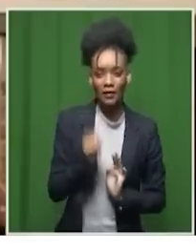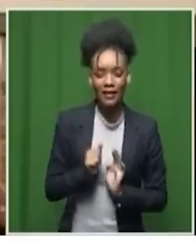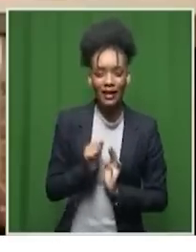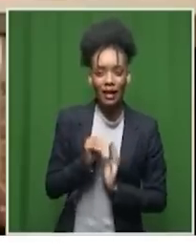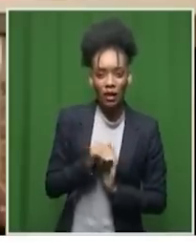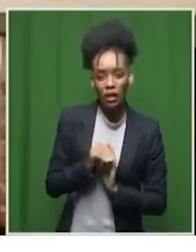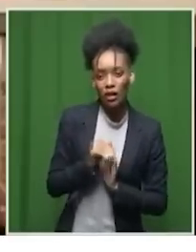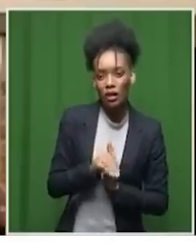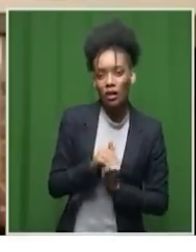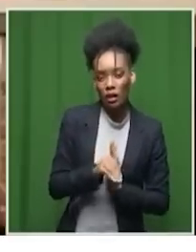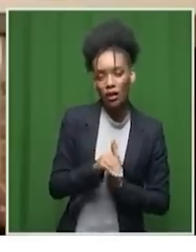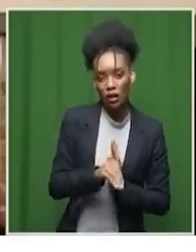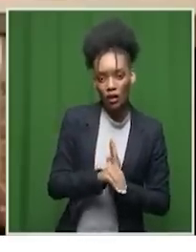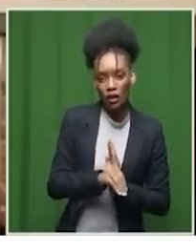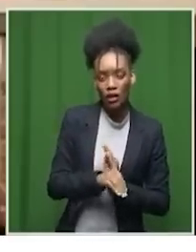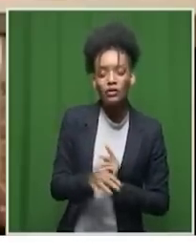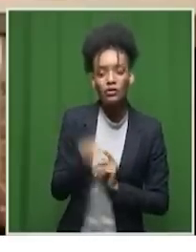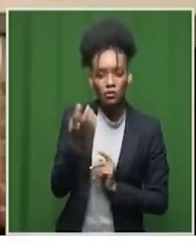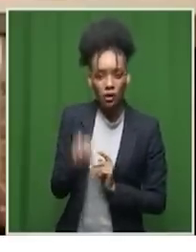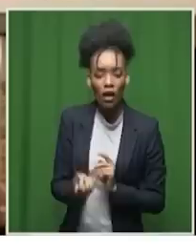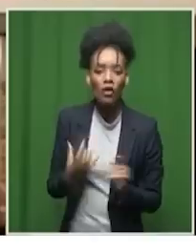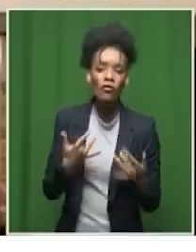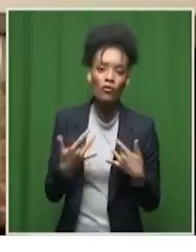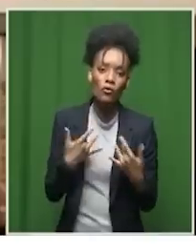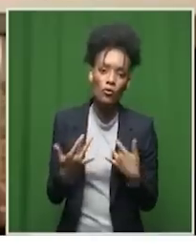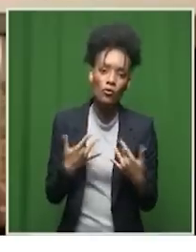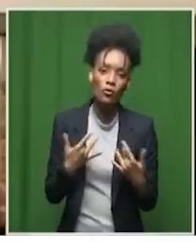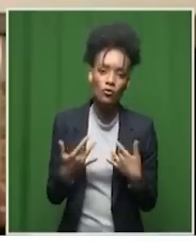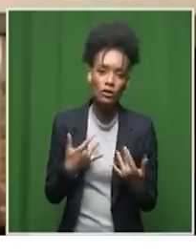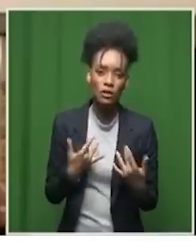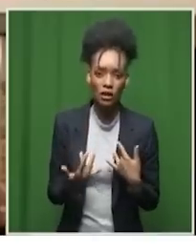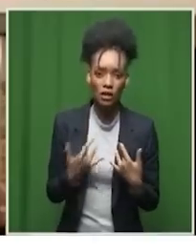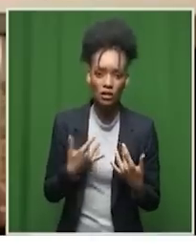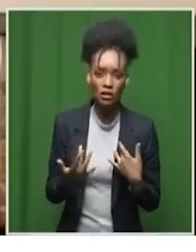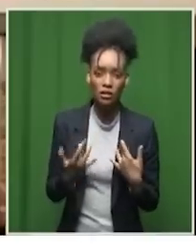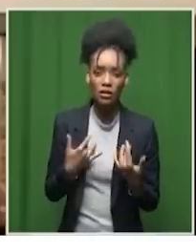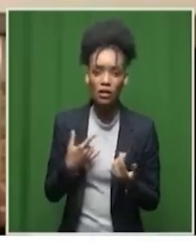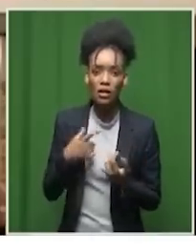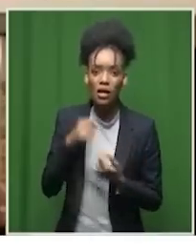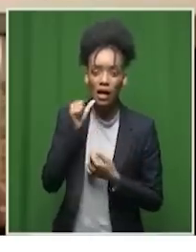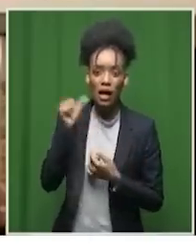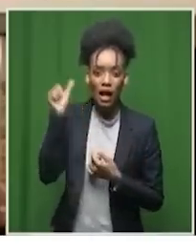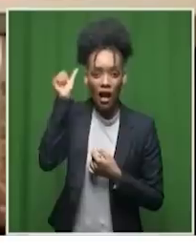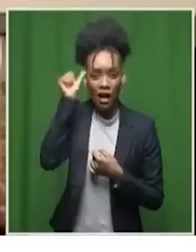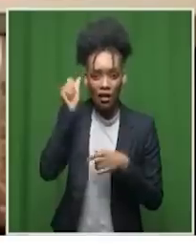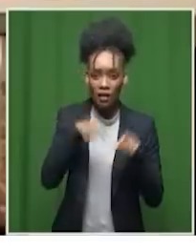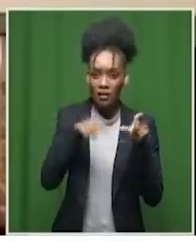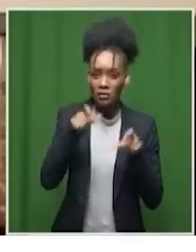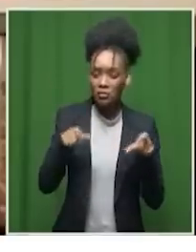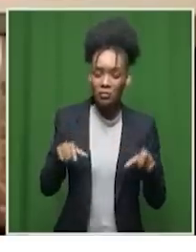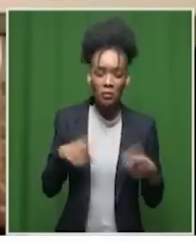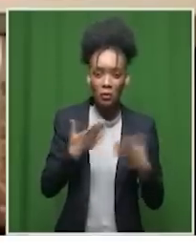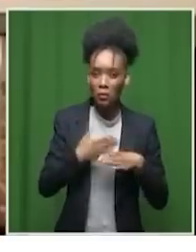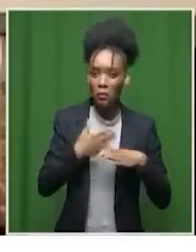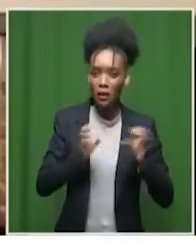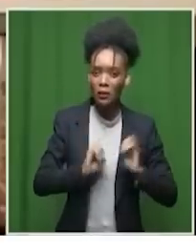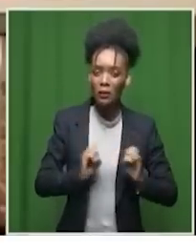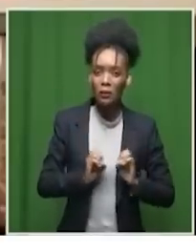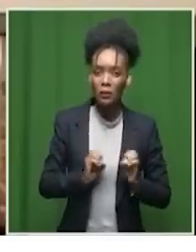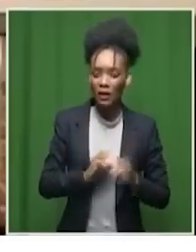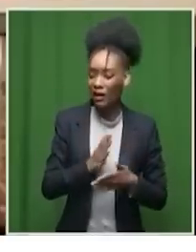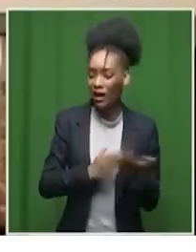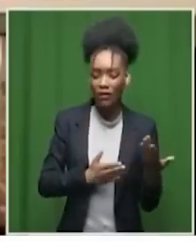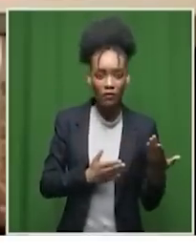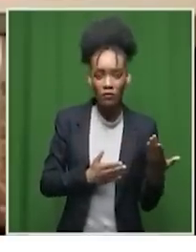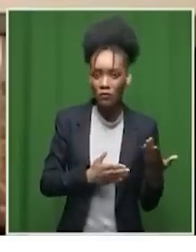in to simplify the statistics. Basically, half our adult population does not have employment and has no chance of